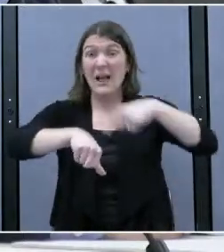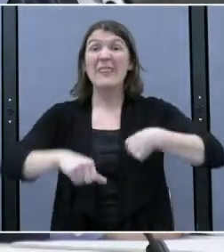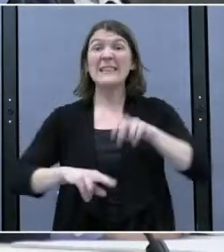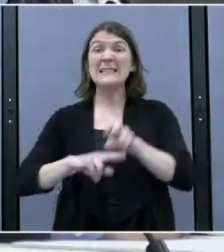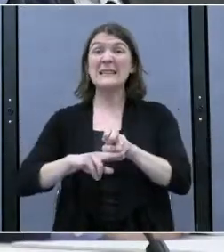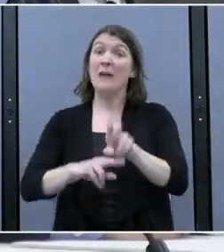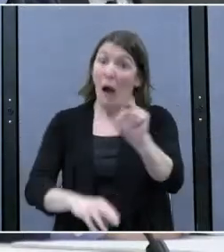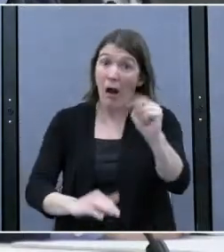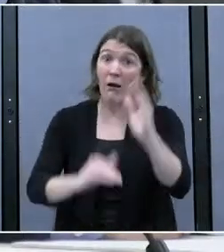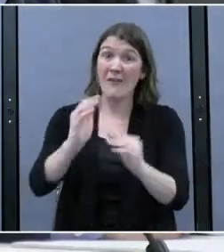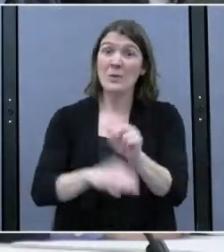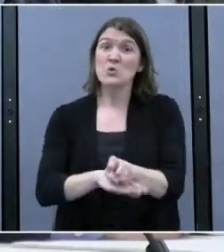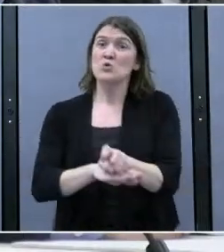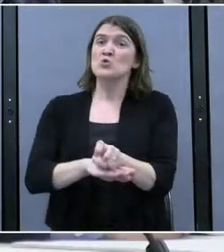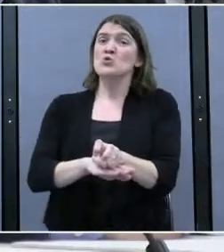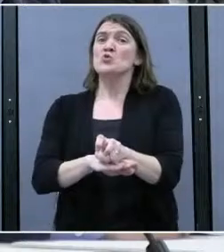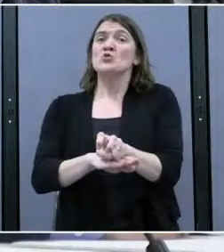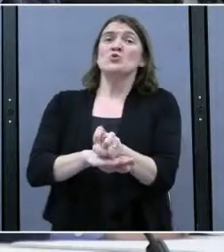super comfortable.